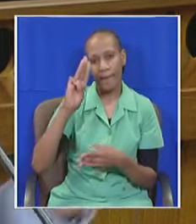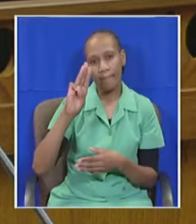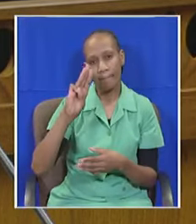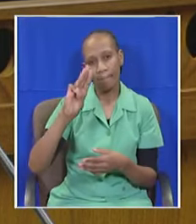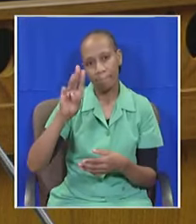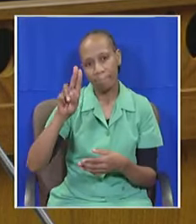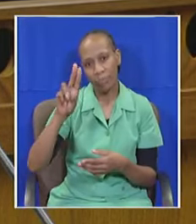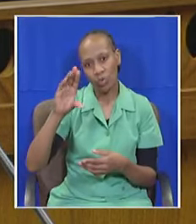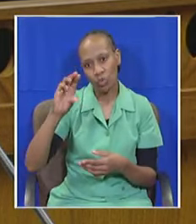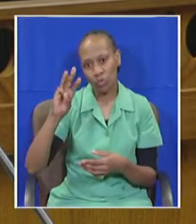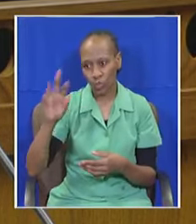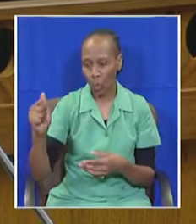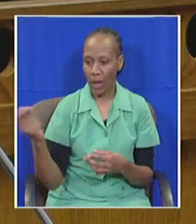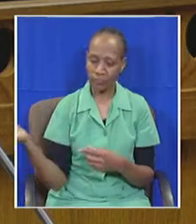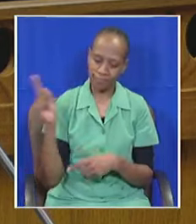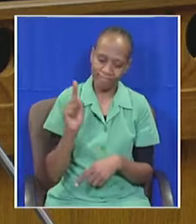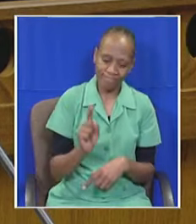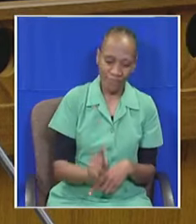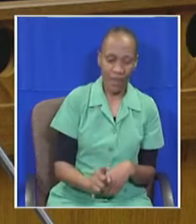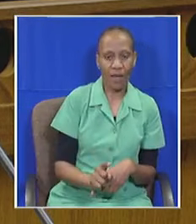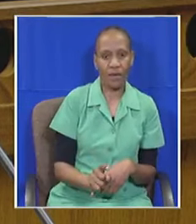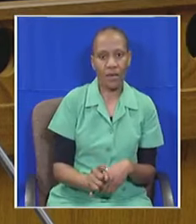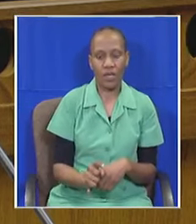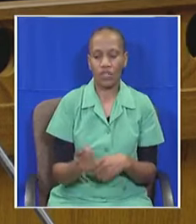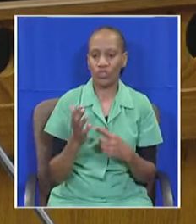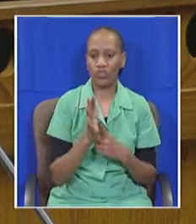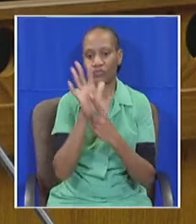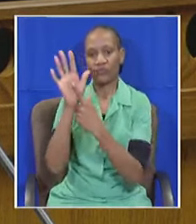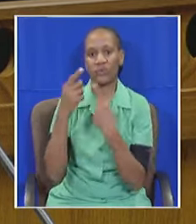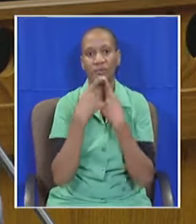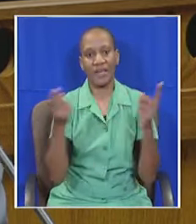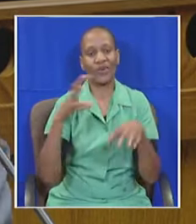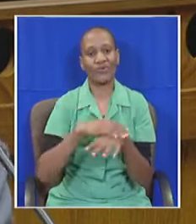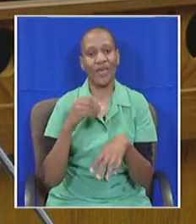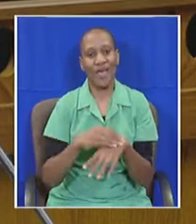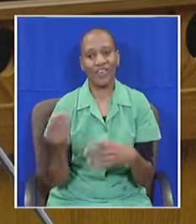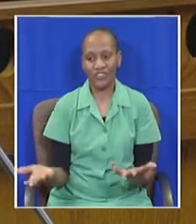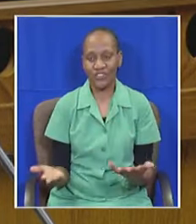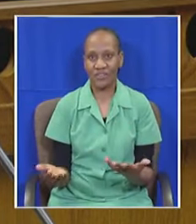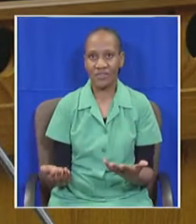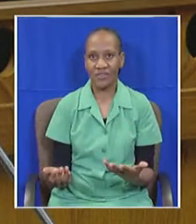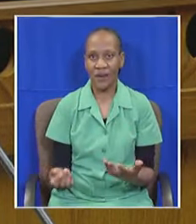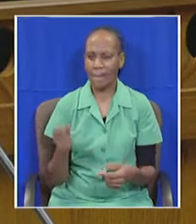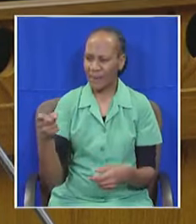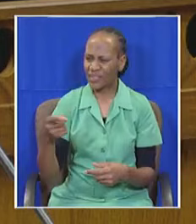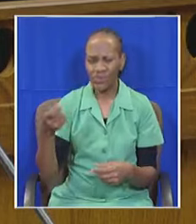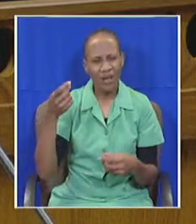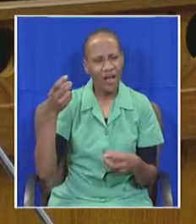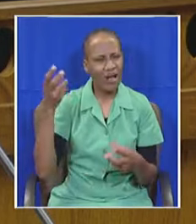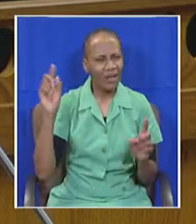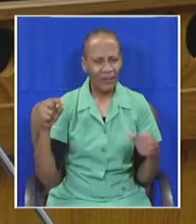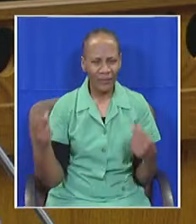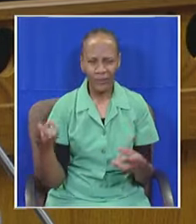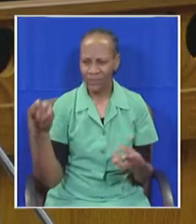here and parade their age, are actually more senile than the oldest people I know, more hard of hearing than some